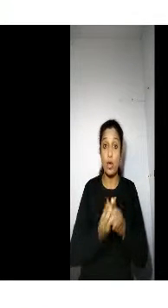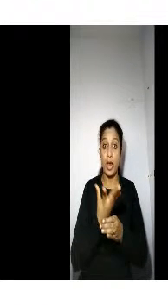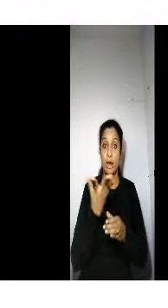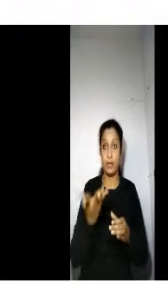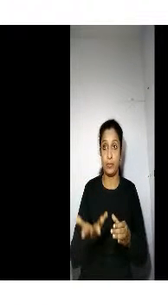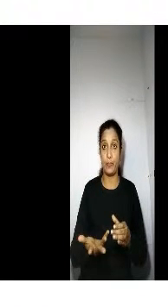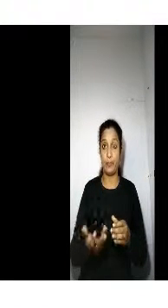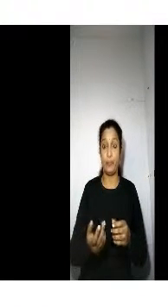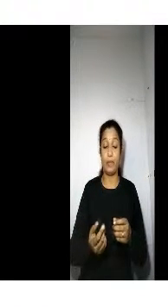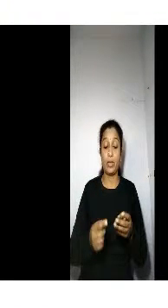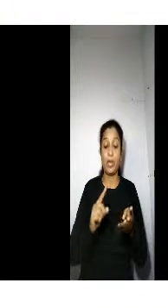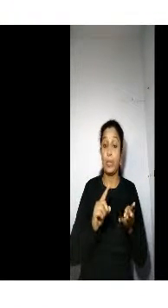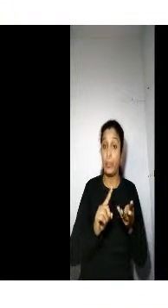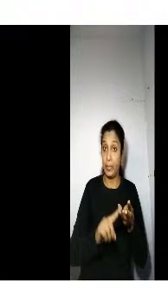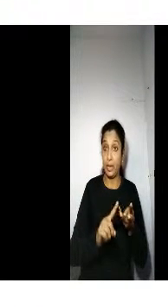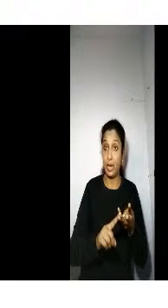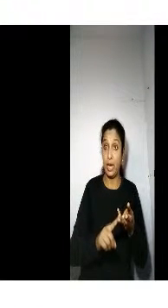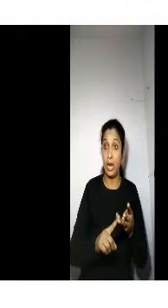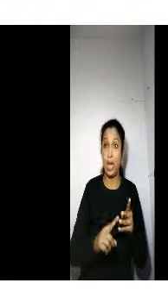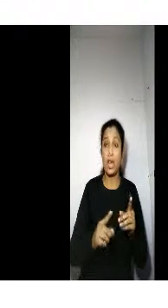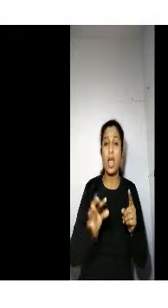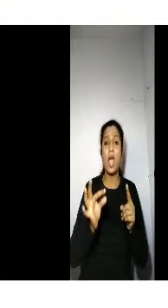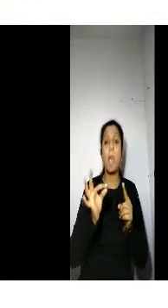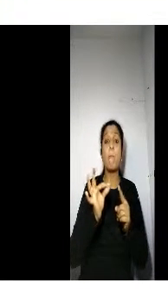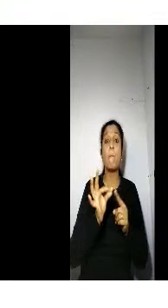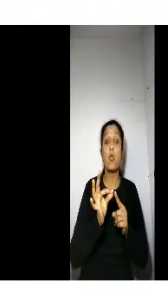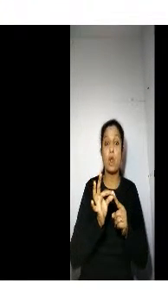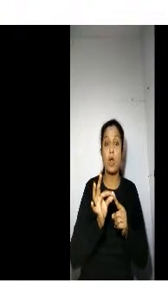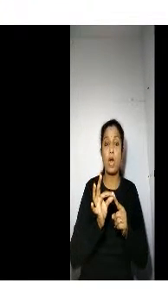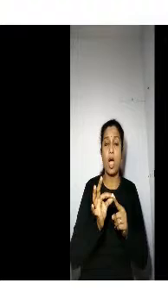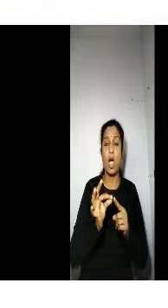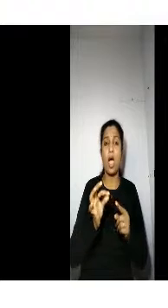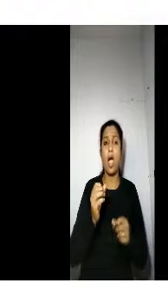All India Association,